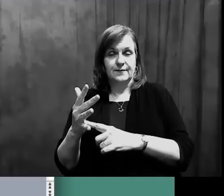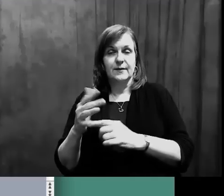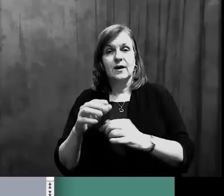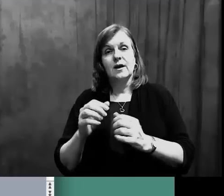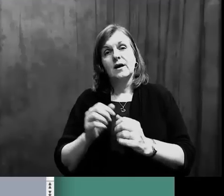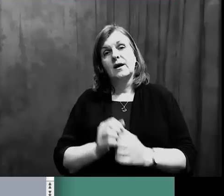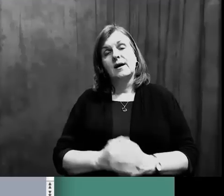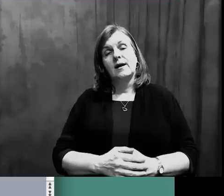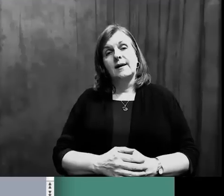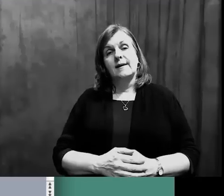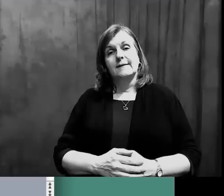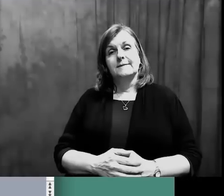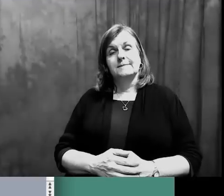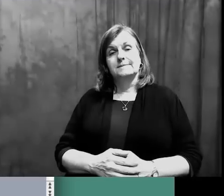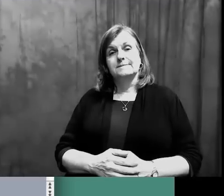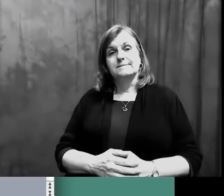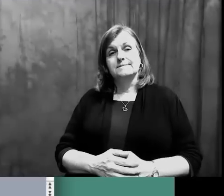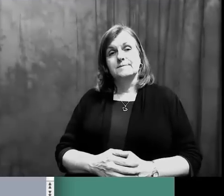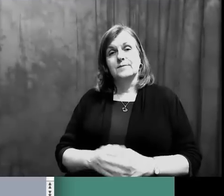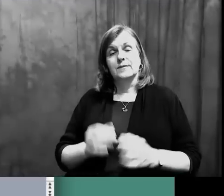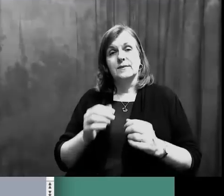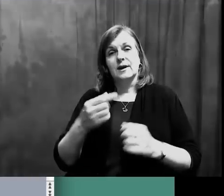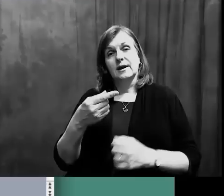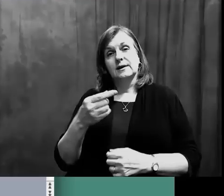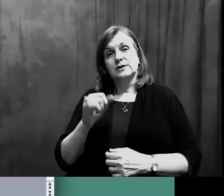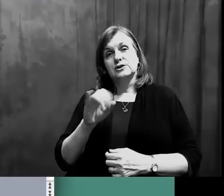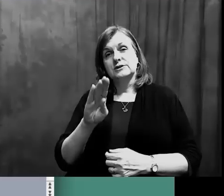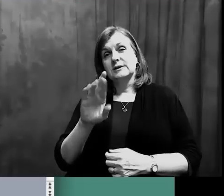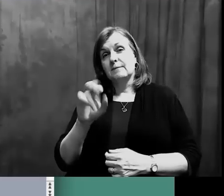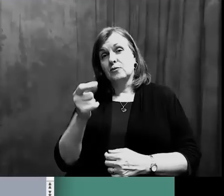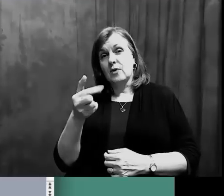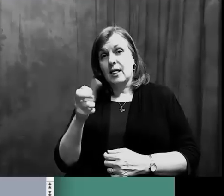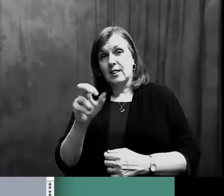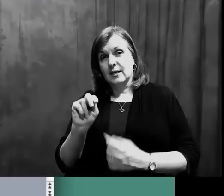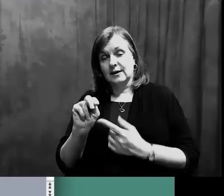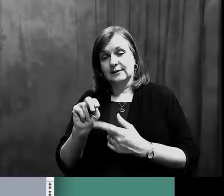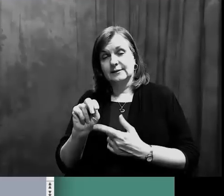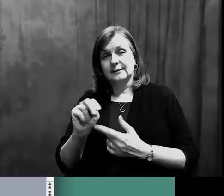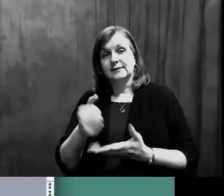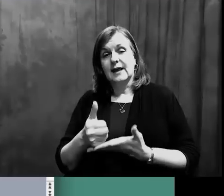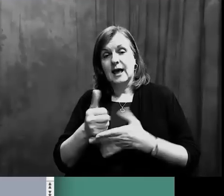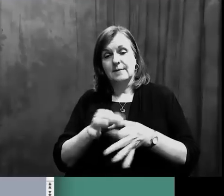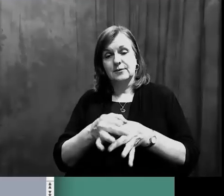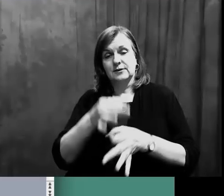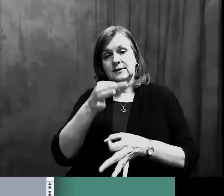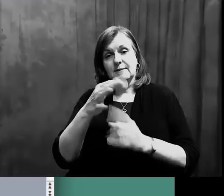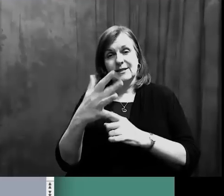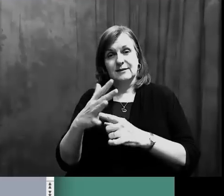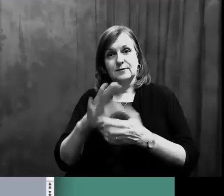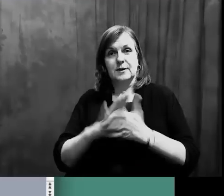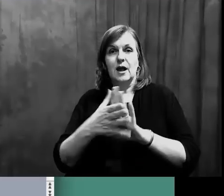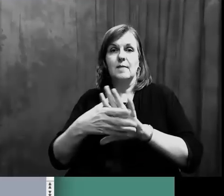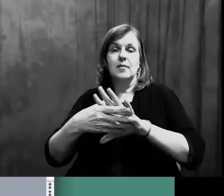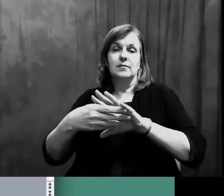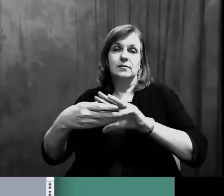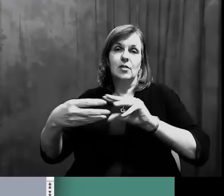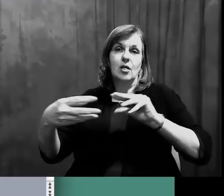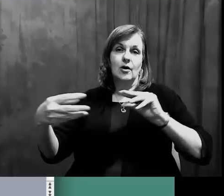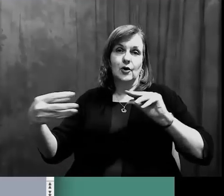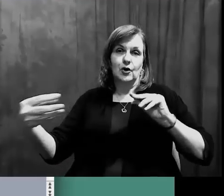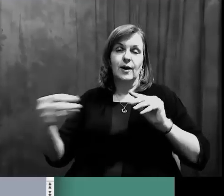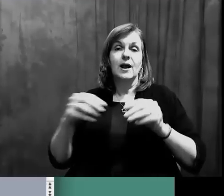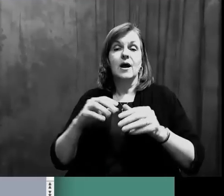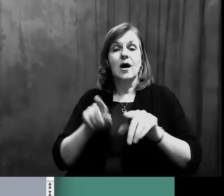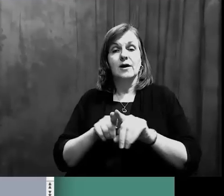leaves. And what we look at with our gibberellin is actually helping those stems and leaves